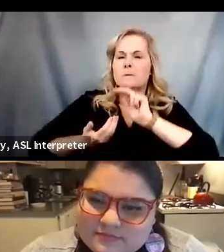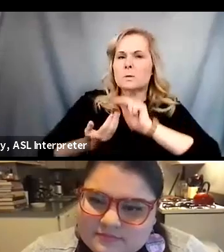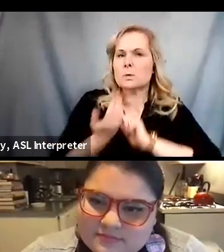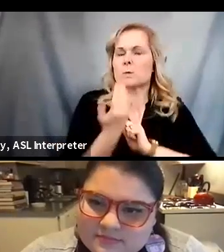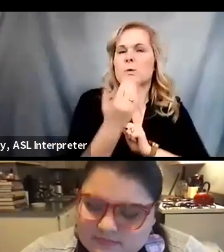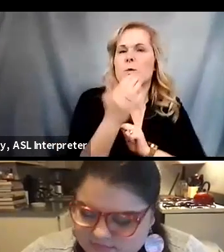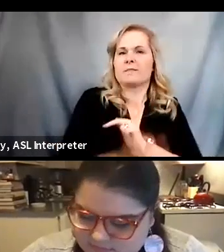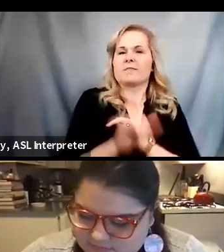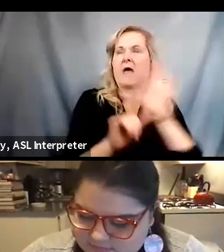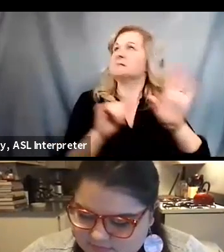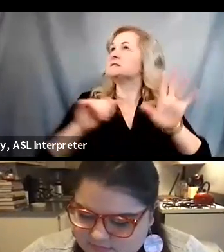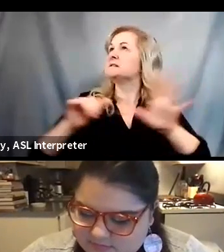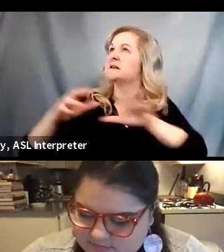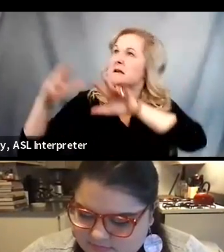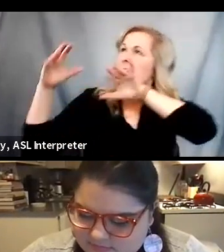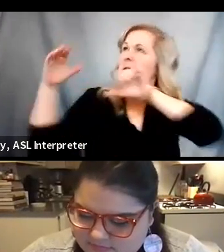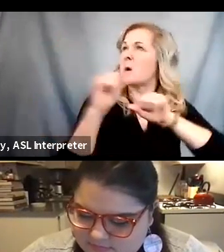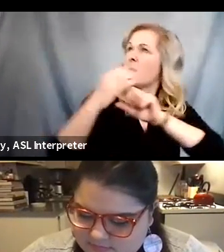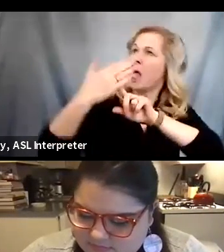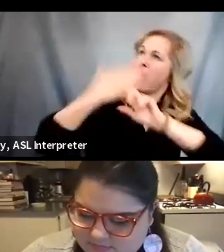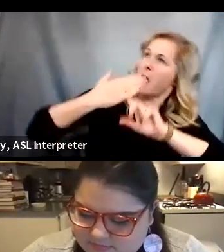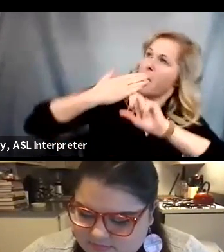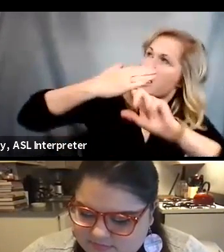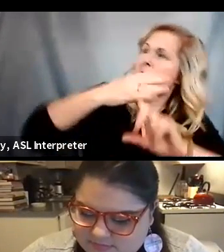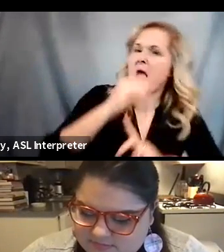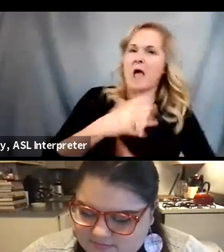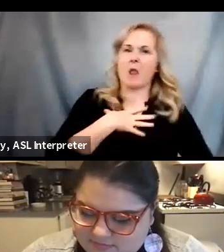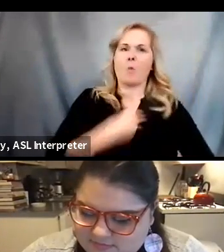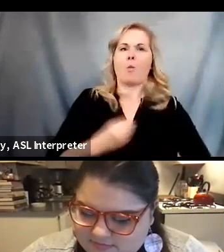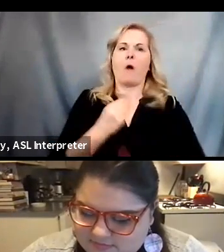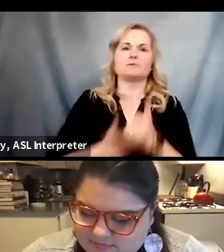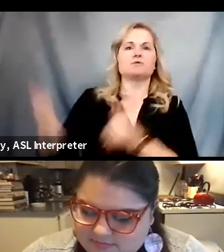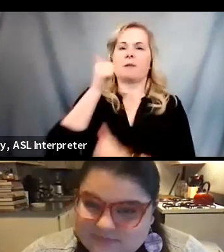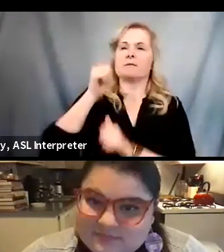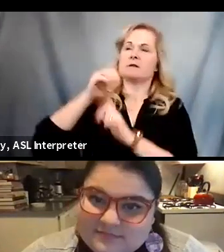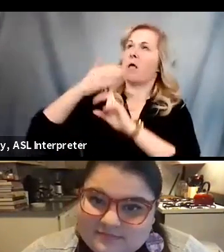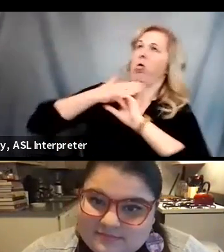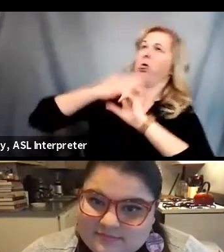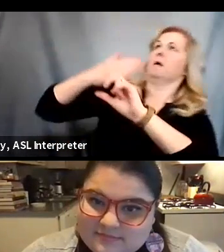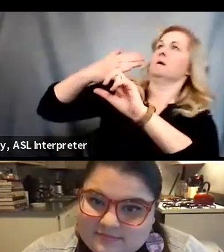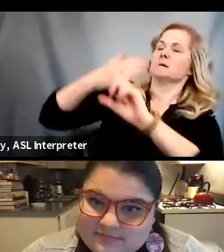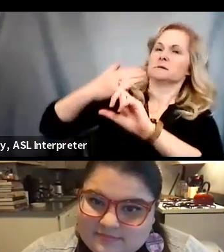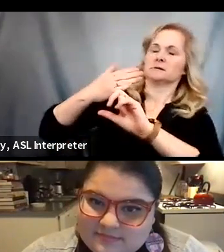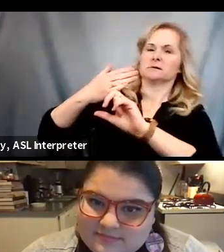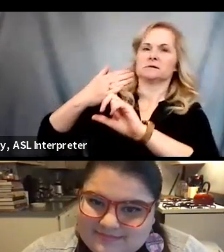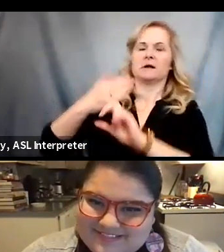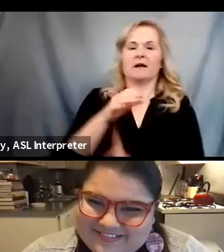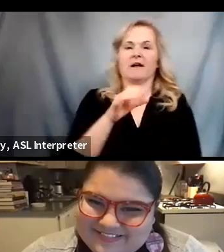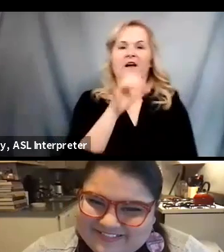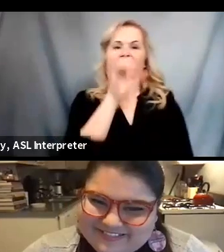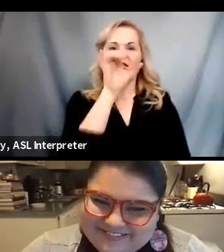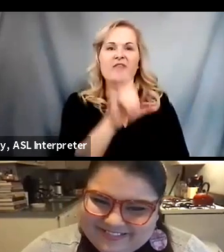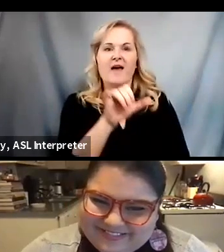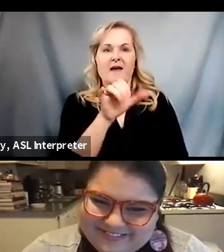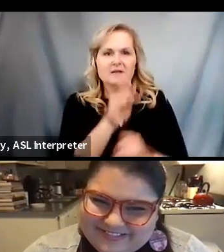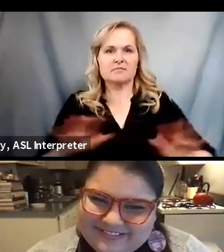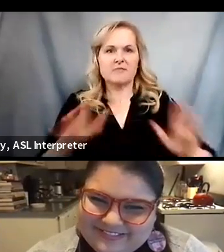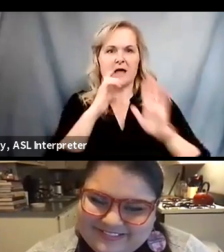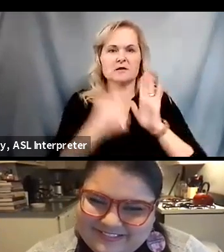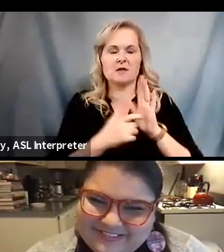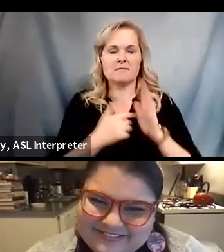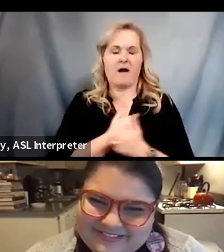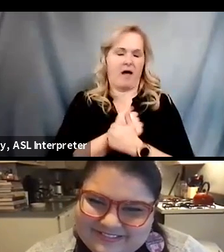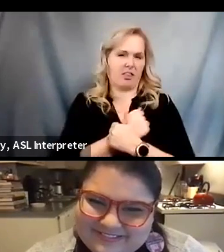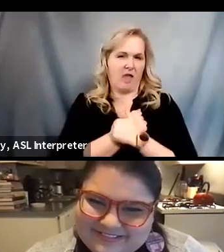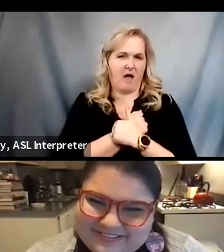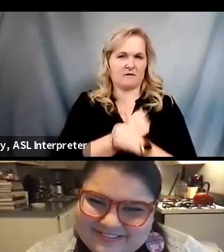of settler colonial oppression and white supremacy. I love this land acknowledgement because you